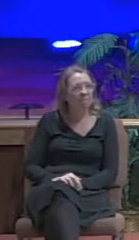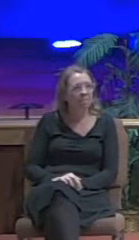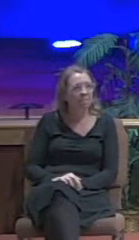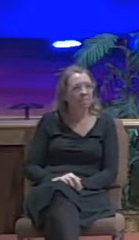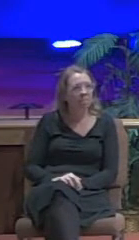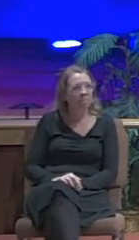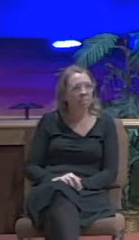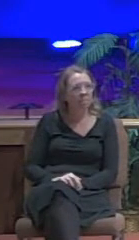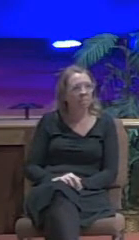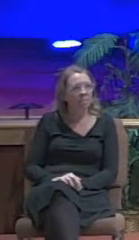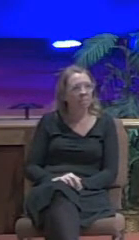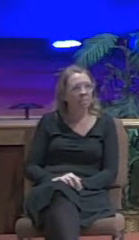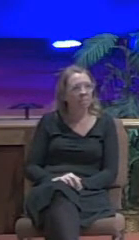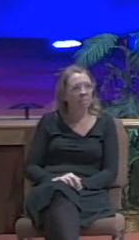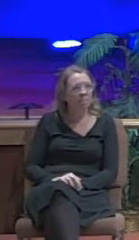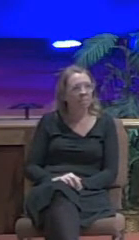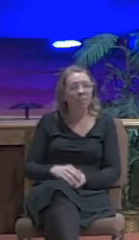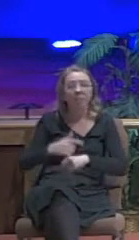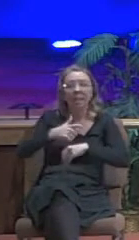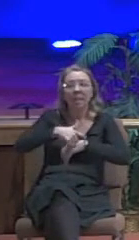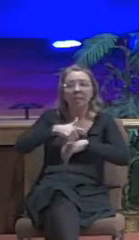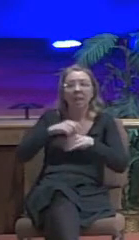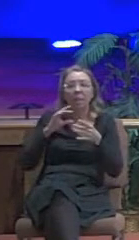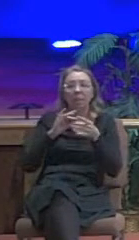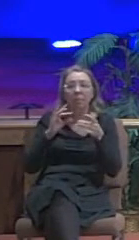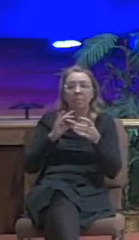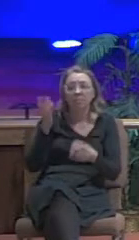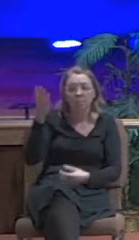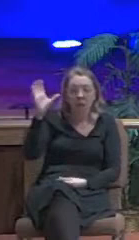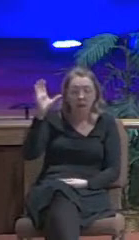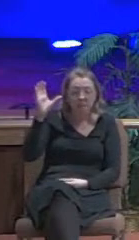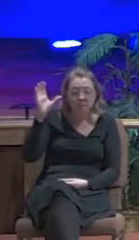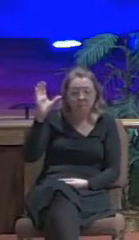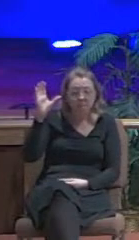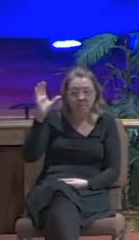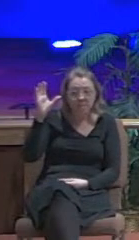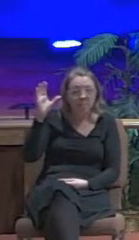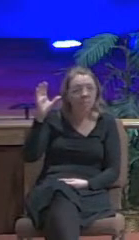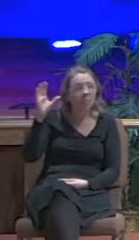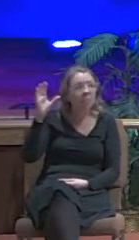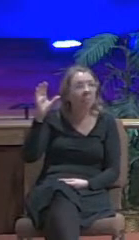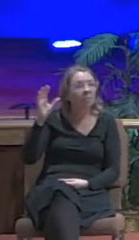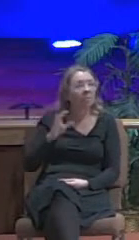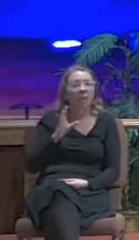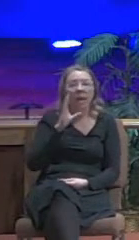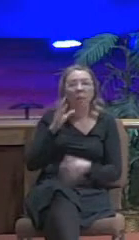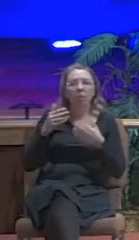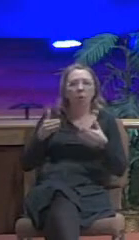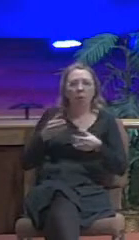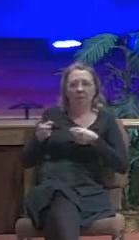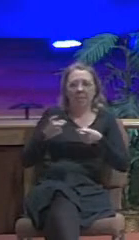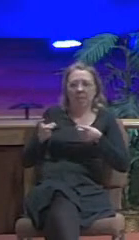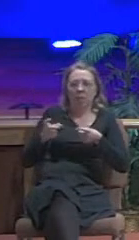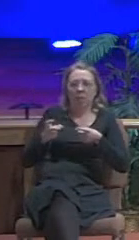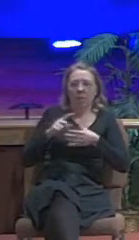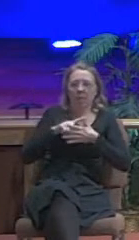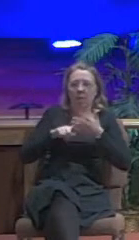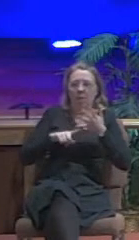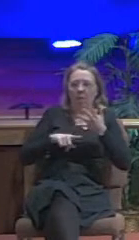It's time that we say, God, I'm going to deal with those issues that you're dealing with in my mind.